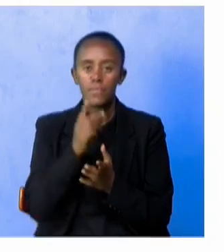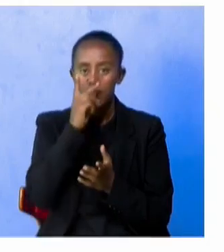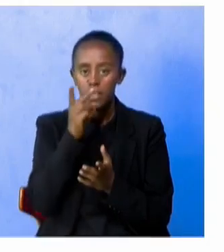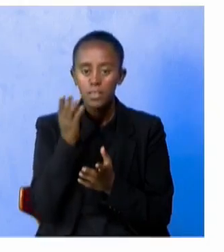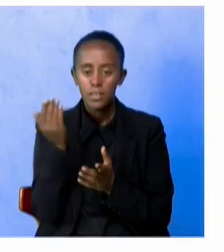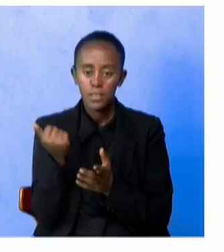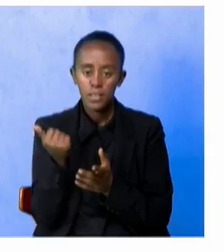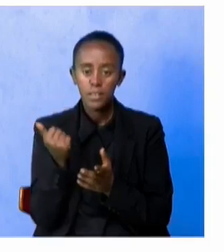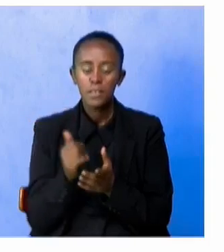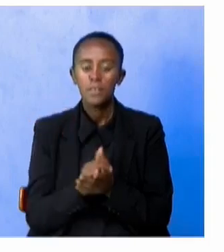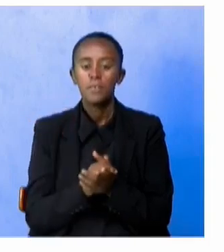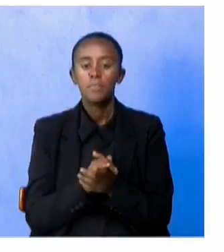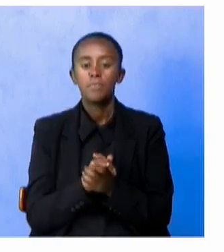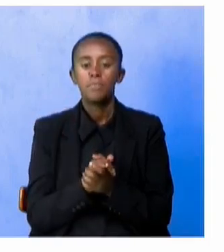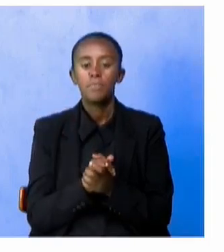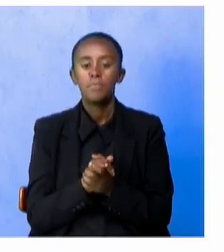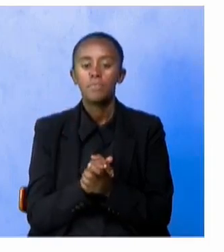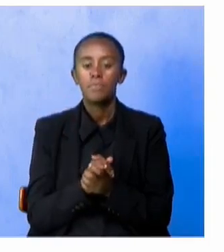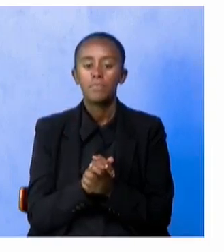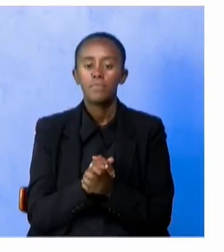the show.